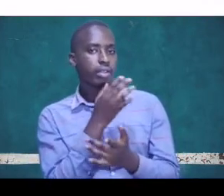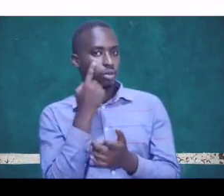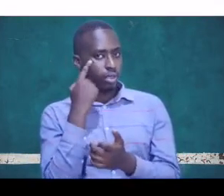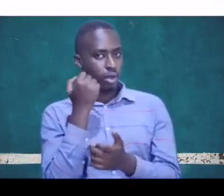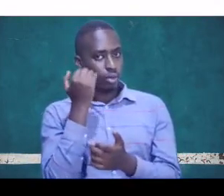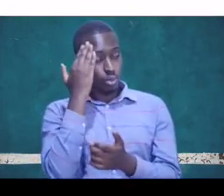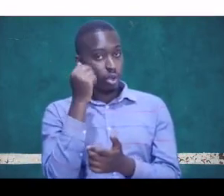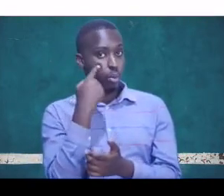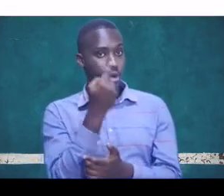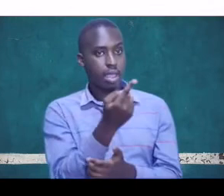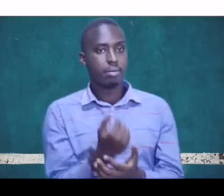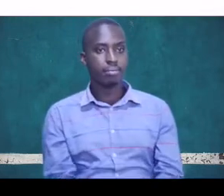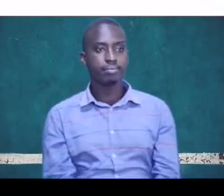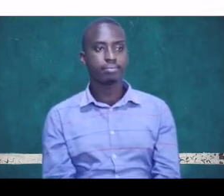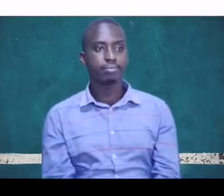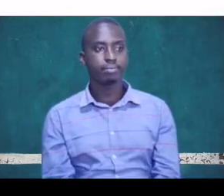on it.